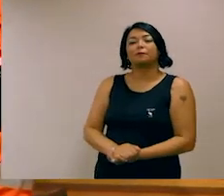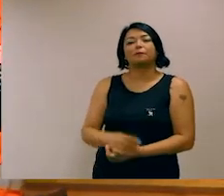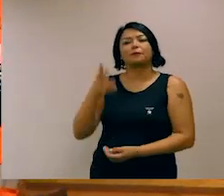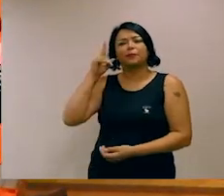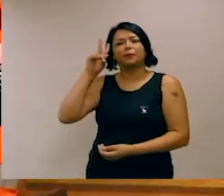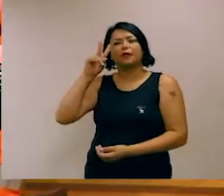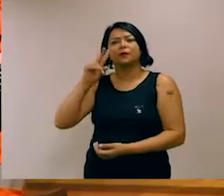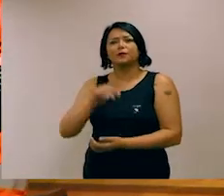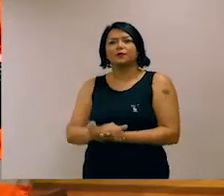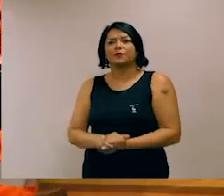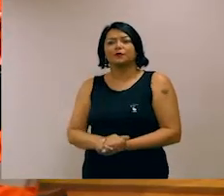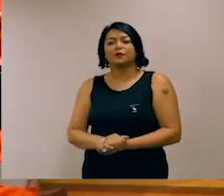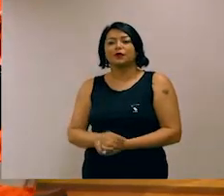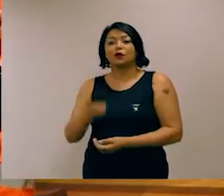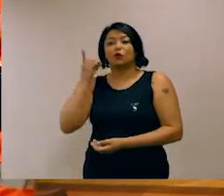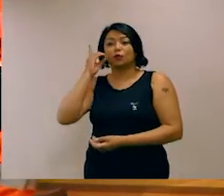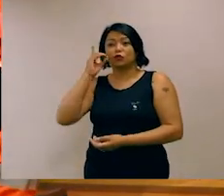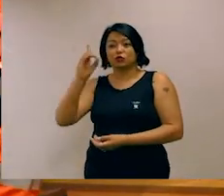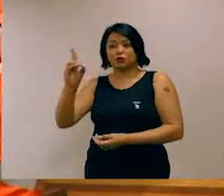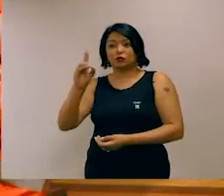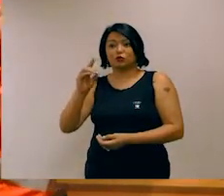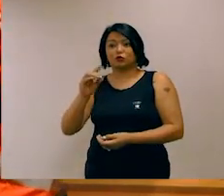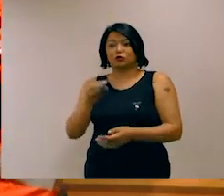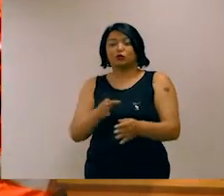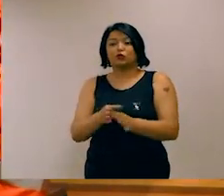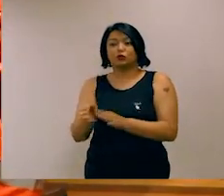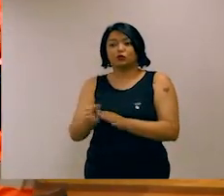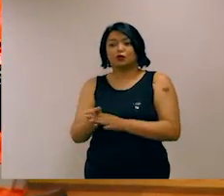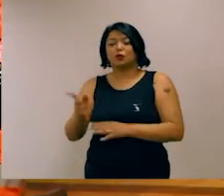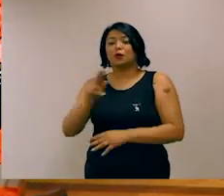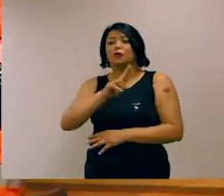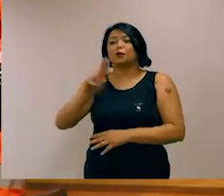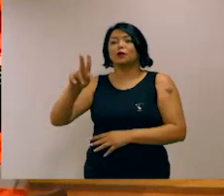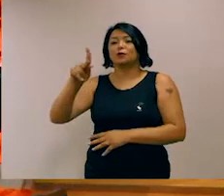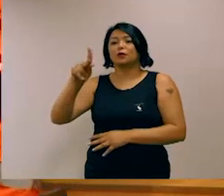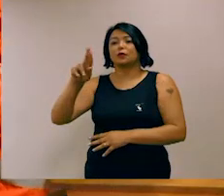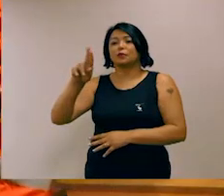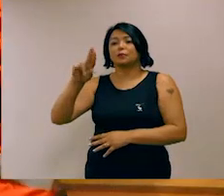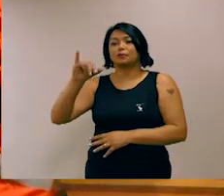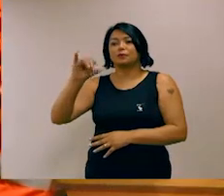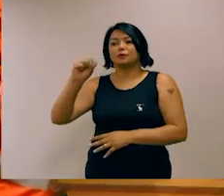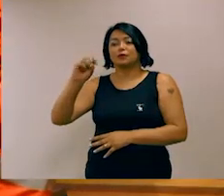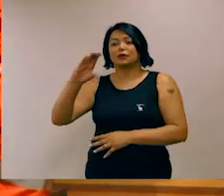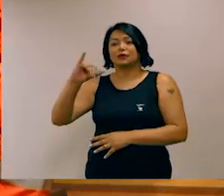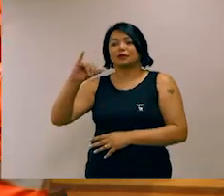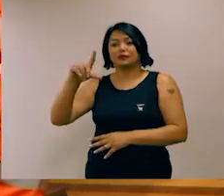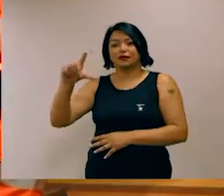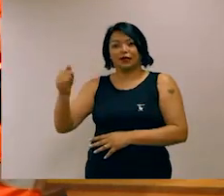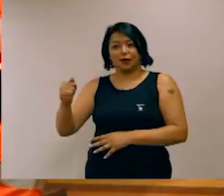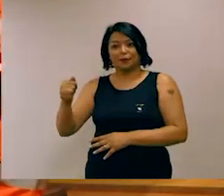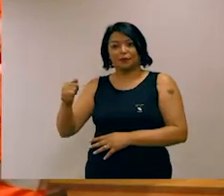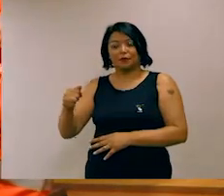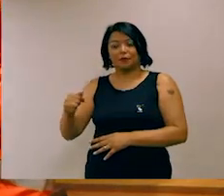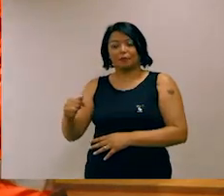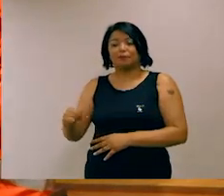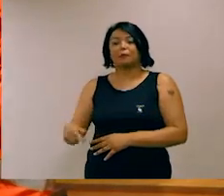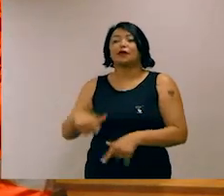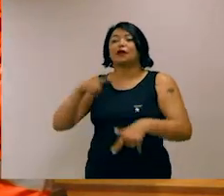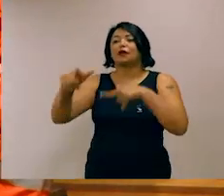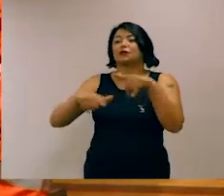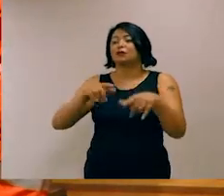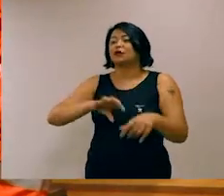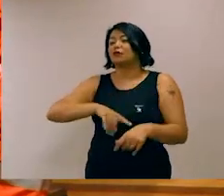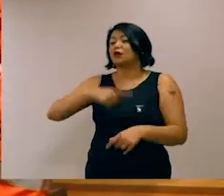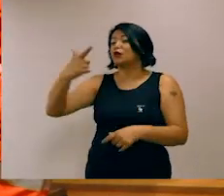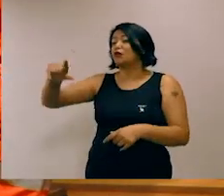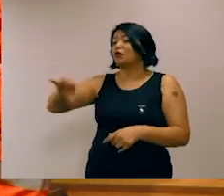of the blue, not because they are forced. And we also have consultants. We have a consultant called Priscila from Vale. She